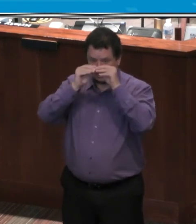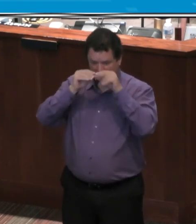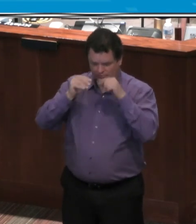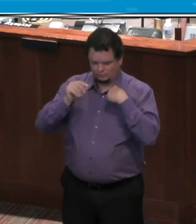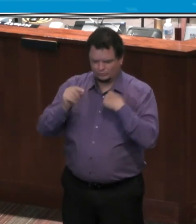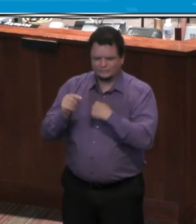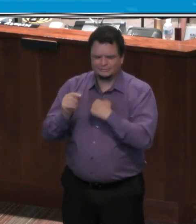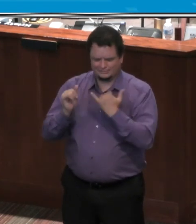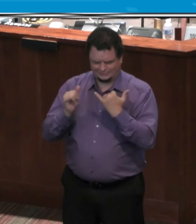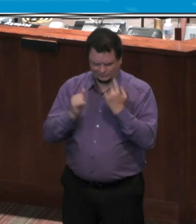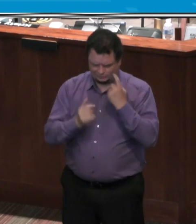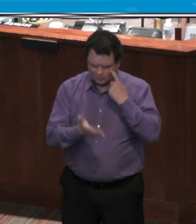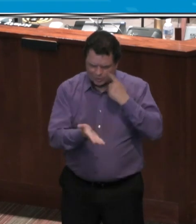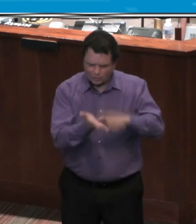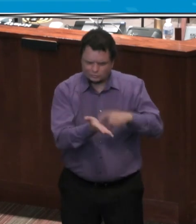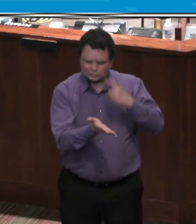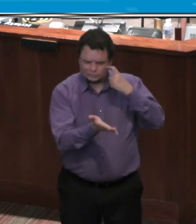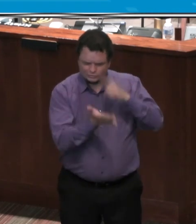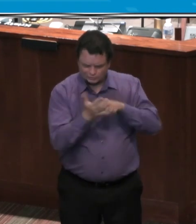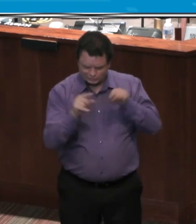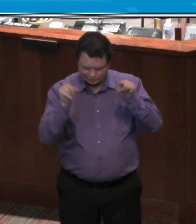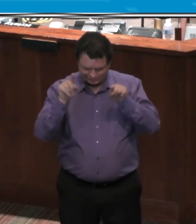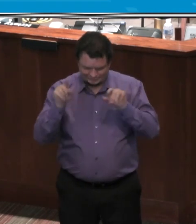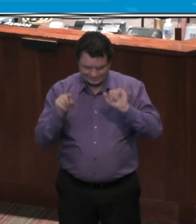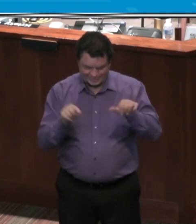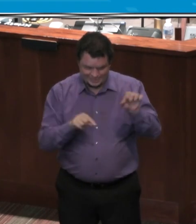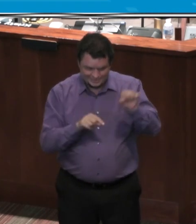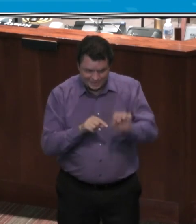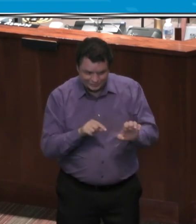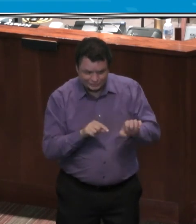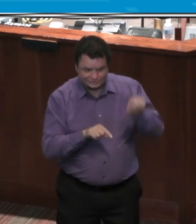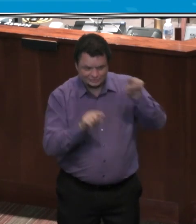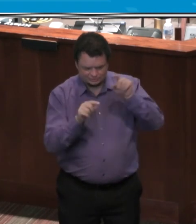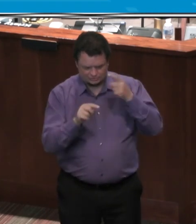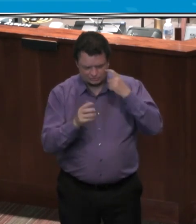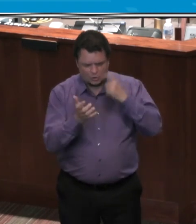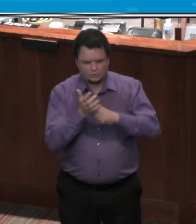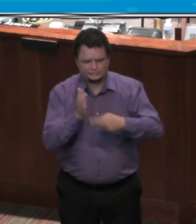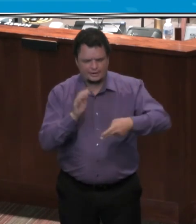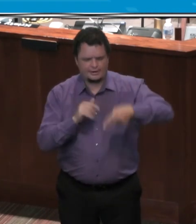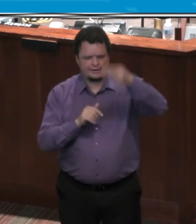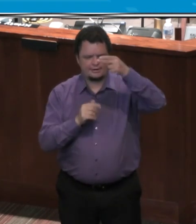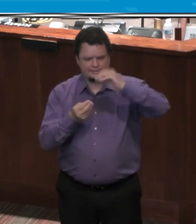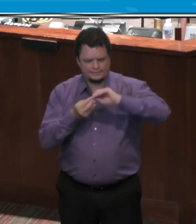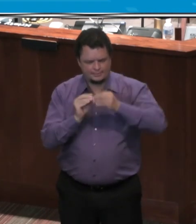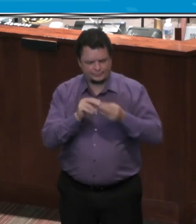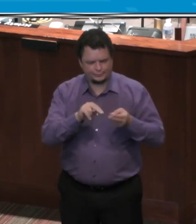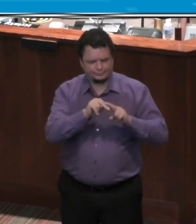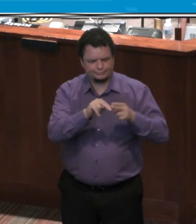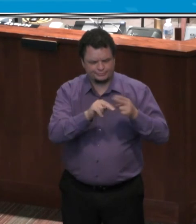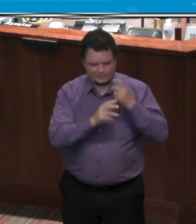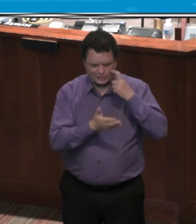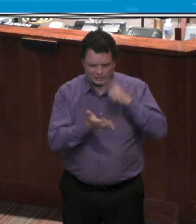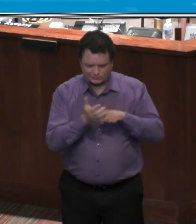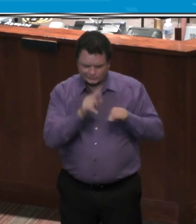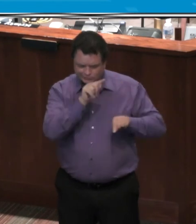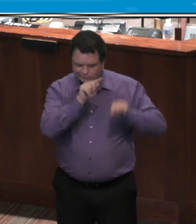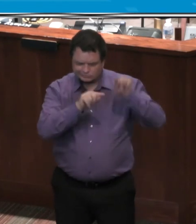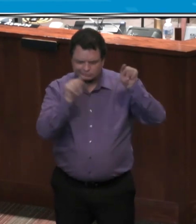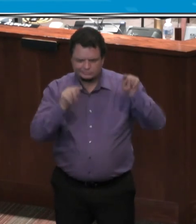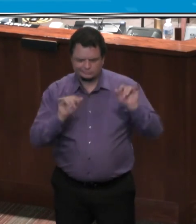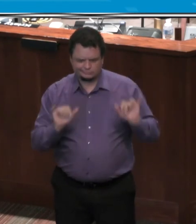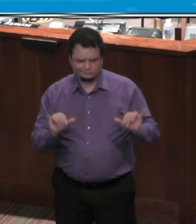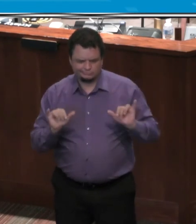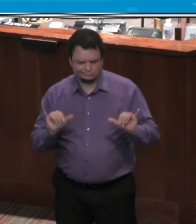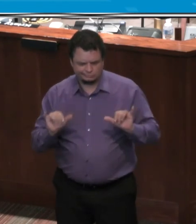high numbers. So more to come on that as it relates to how that's going to evolve. And I did